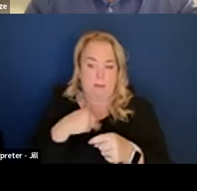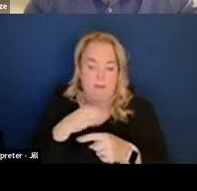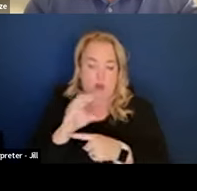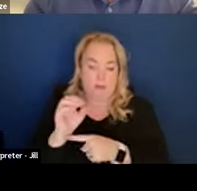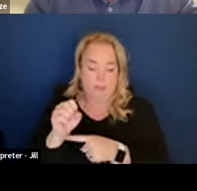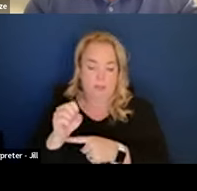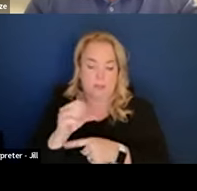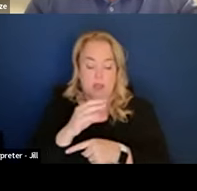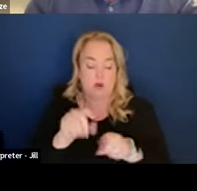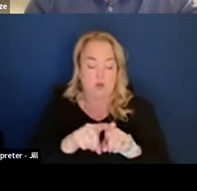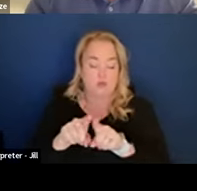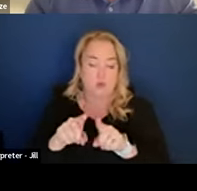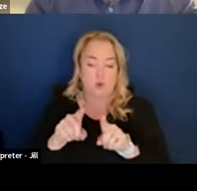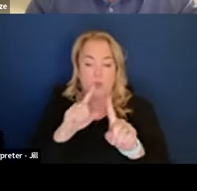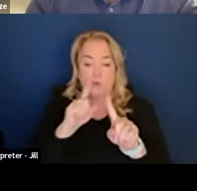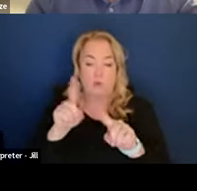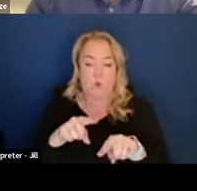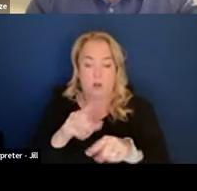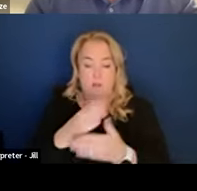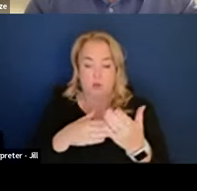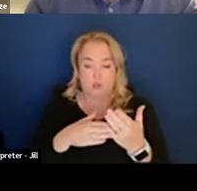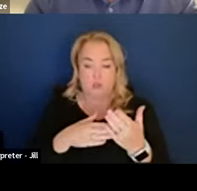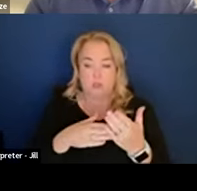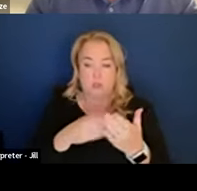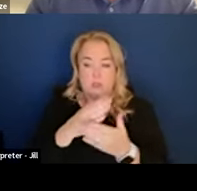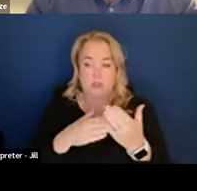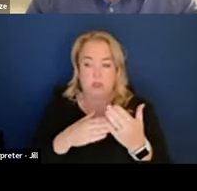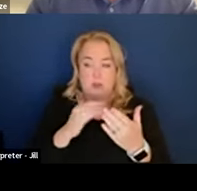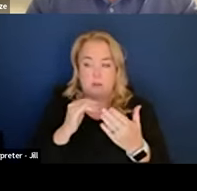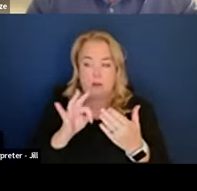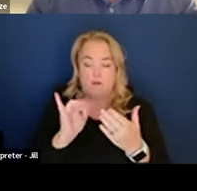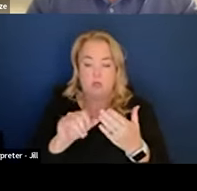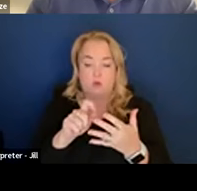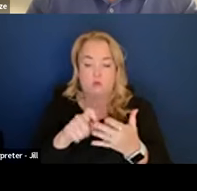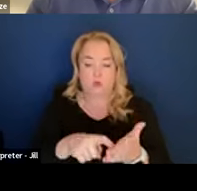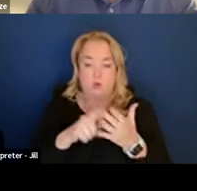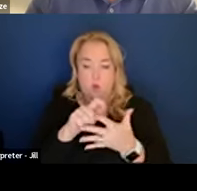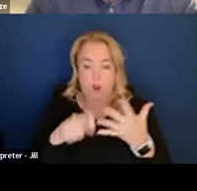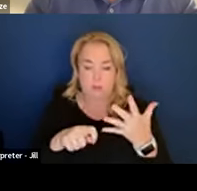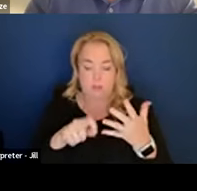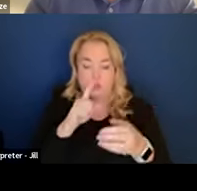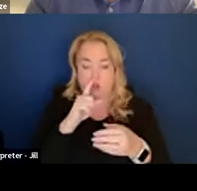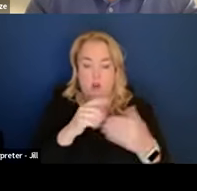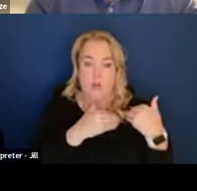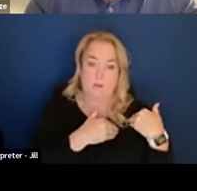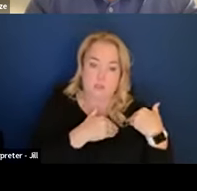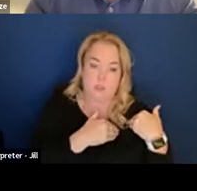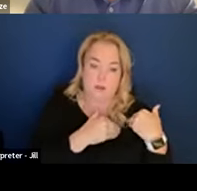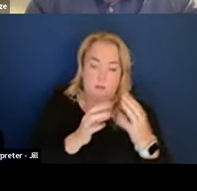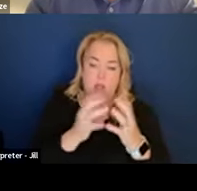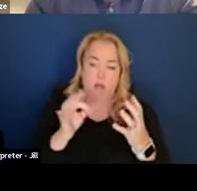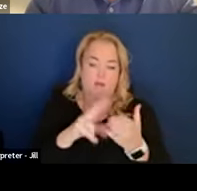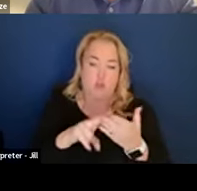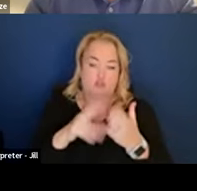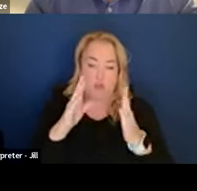And then also the reporting side of some of the reporting requirements are cumbersome. And a lot of contractors